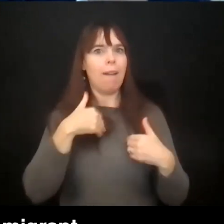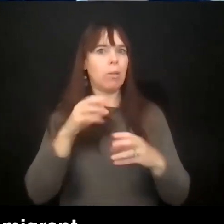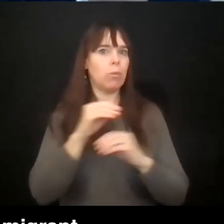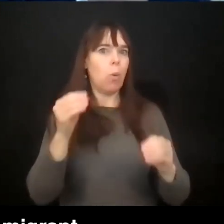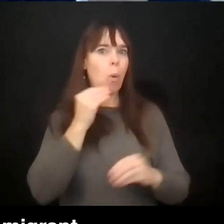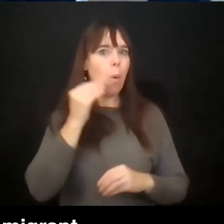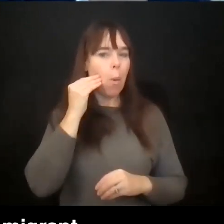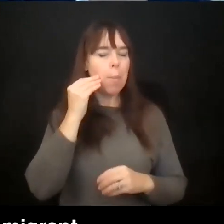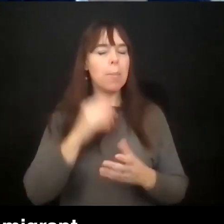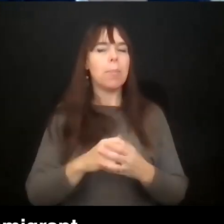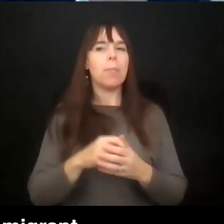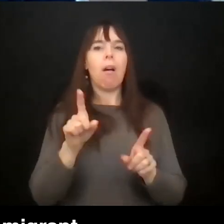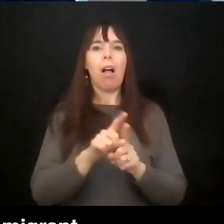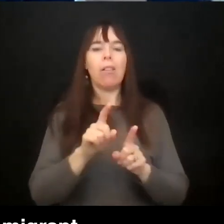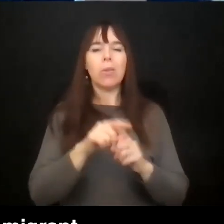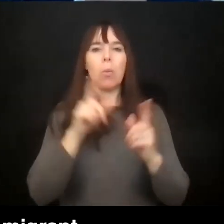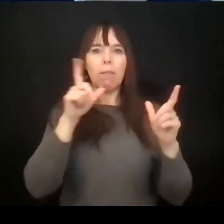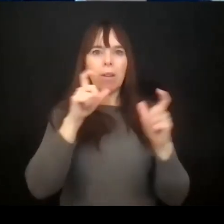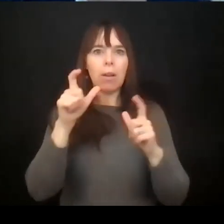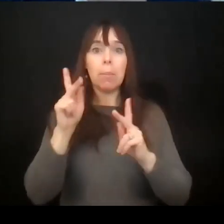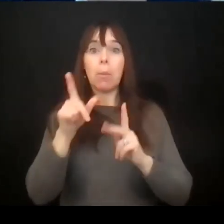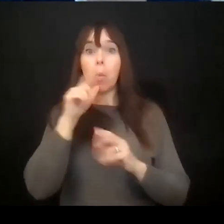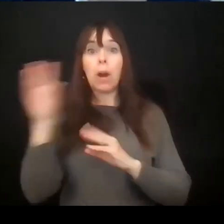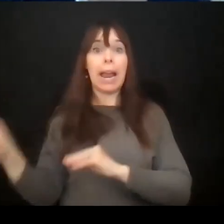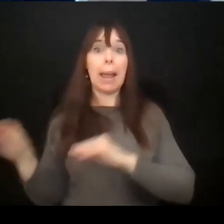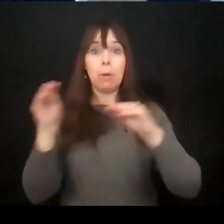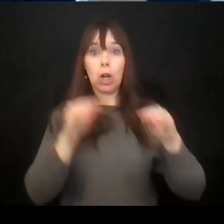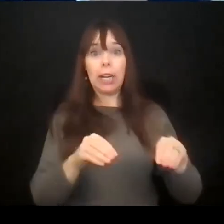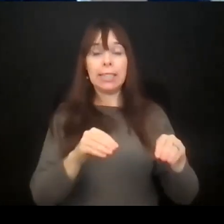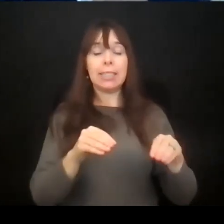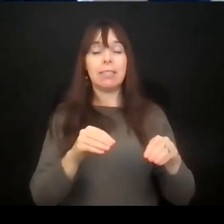She also photographed